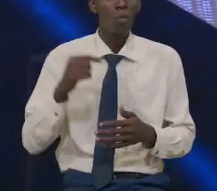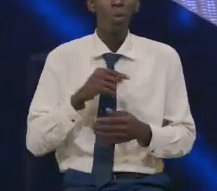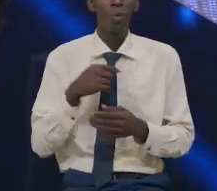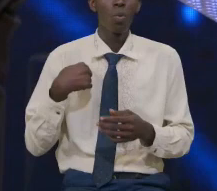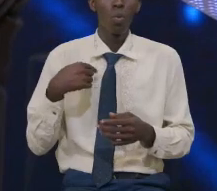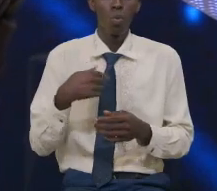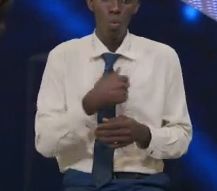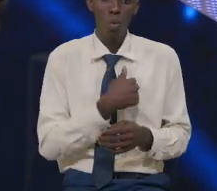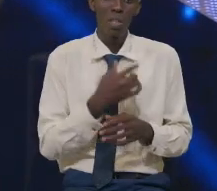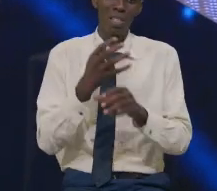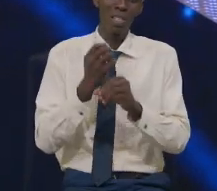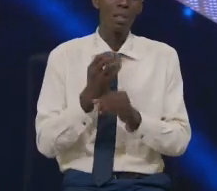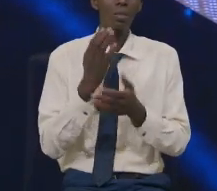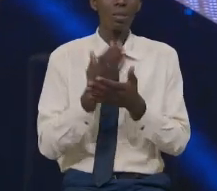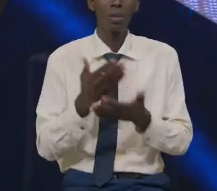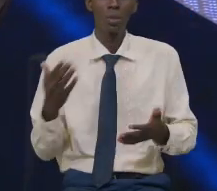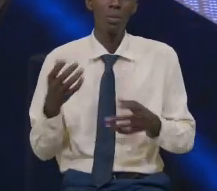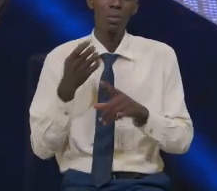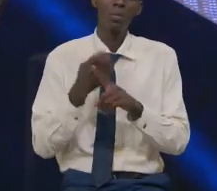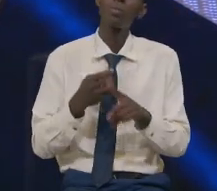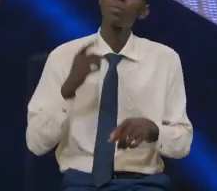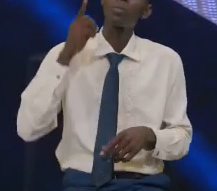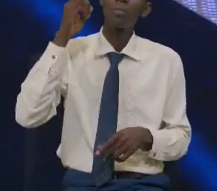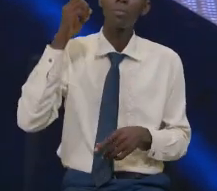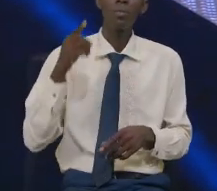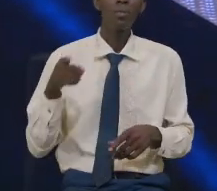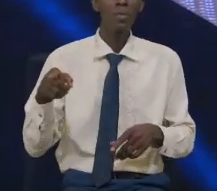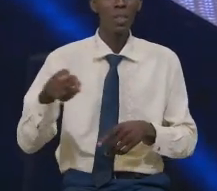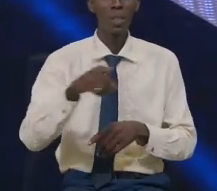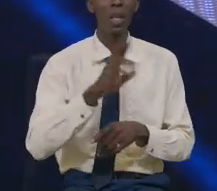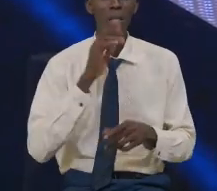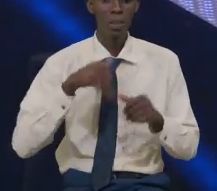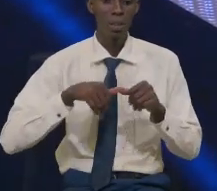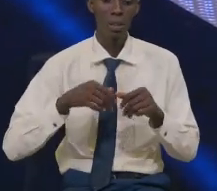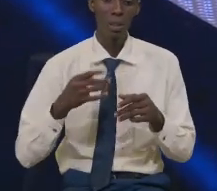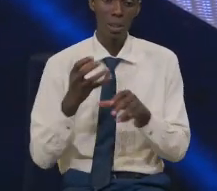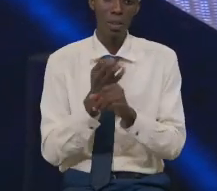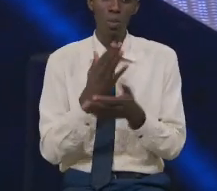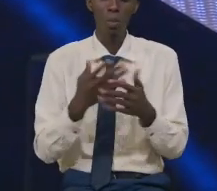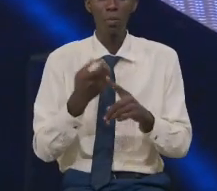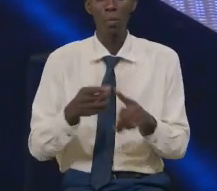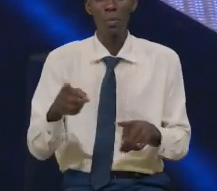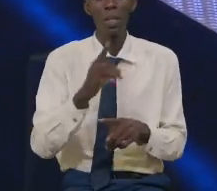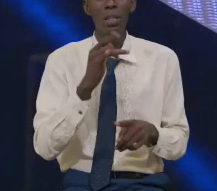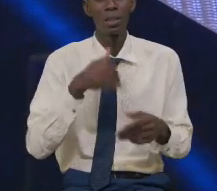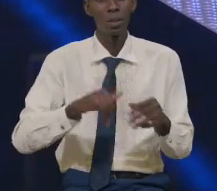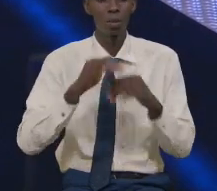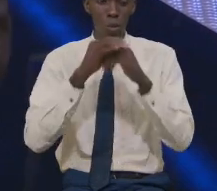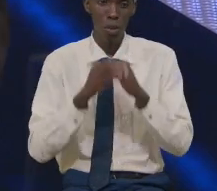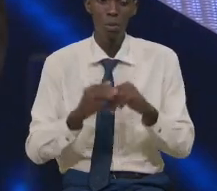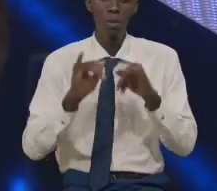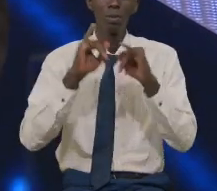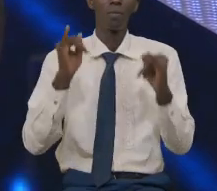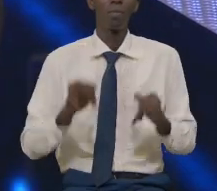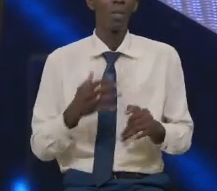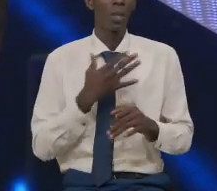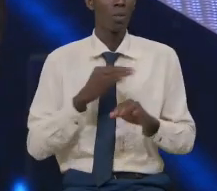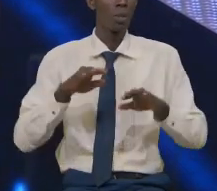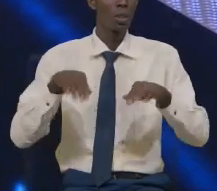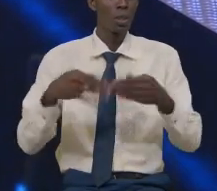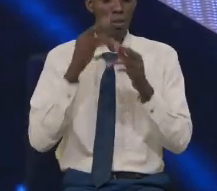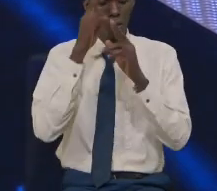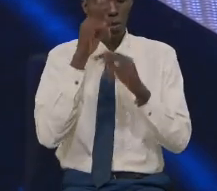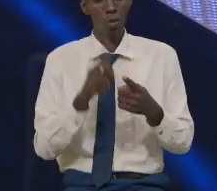get something from them. They're still worshiping their idol. And then we give allegiance to them and we give honor to them.